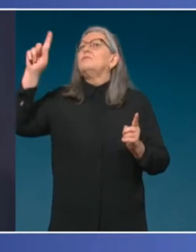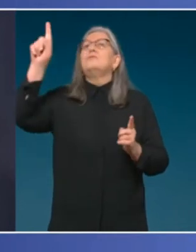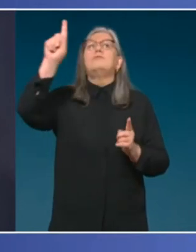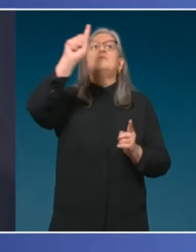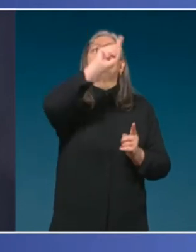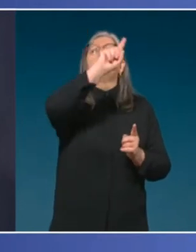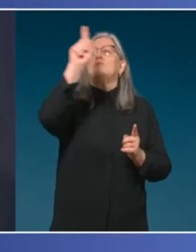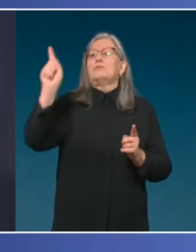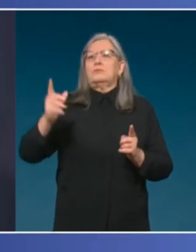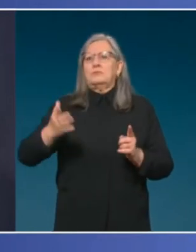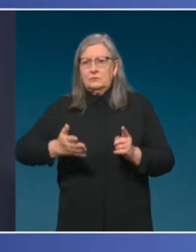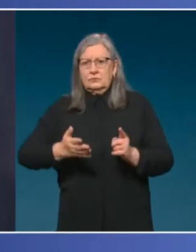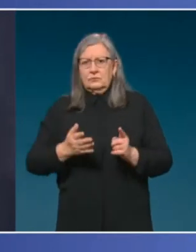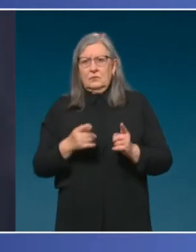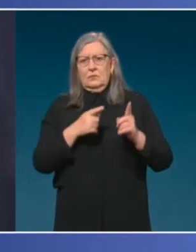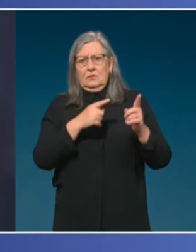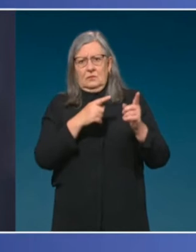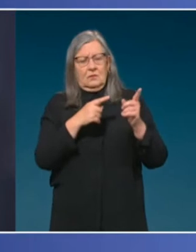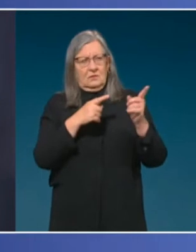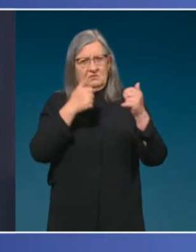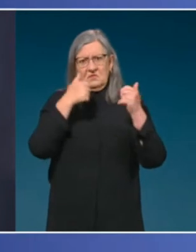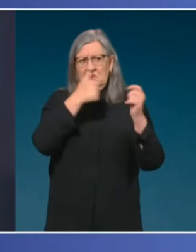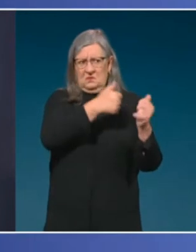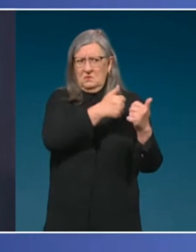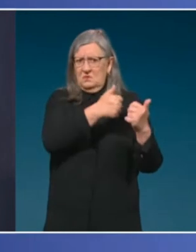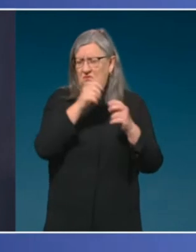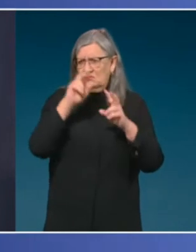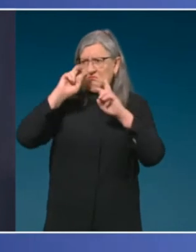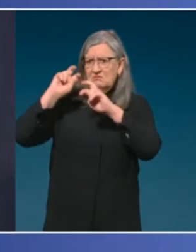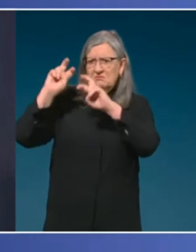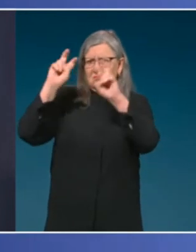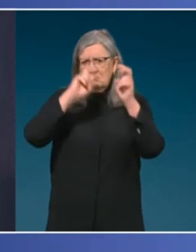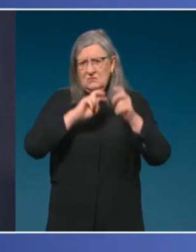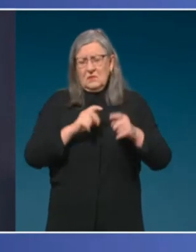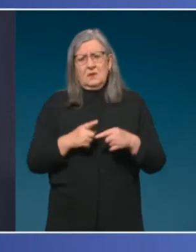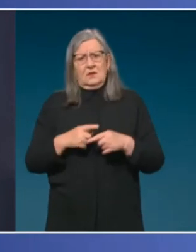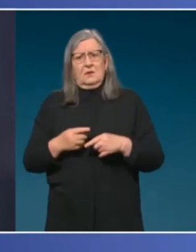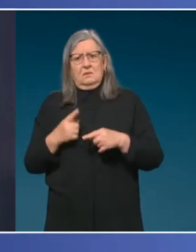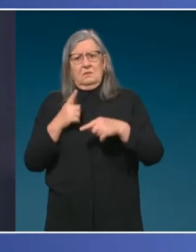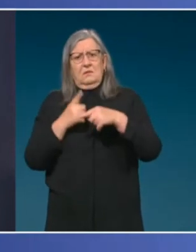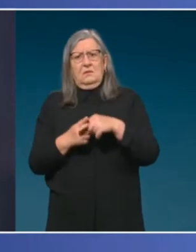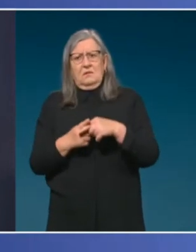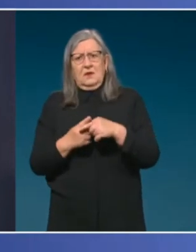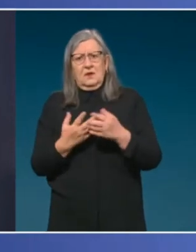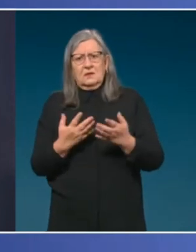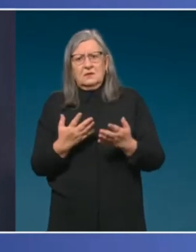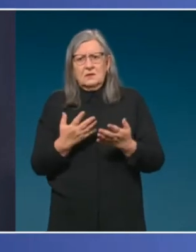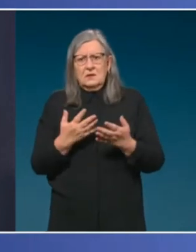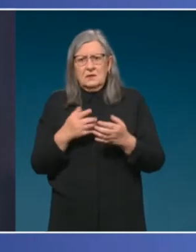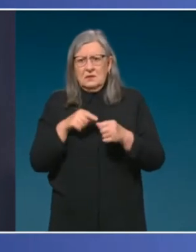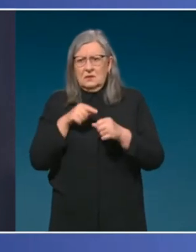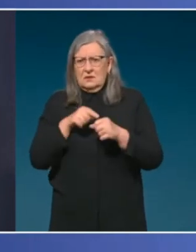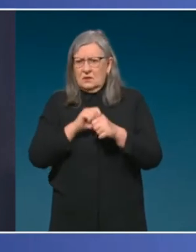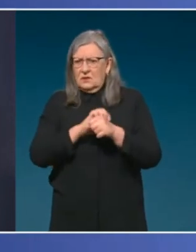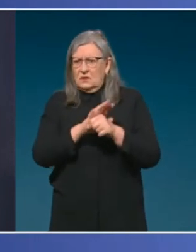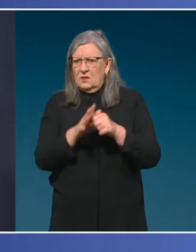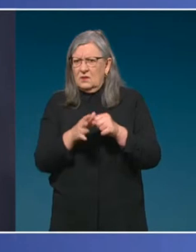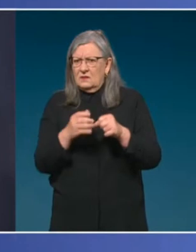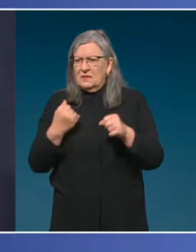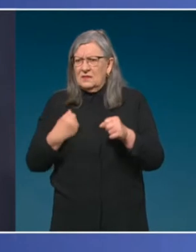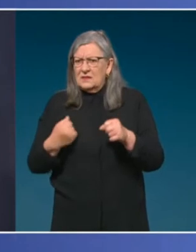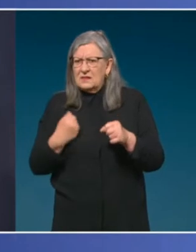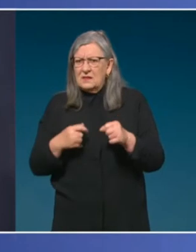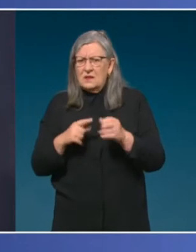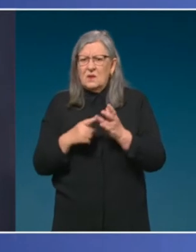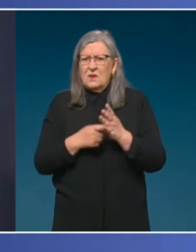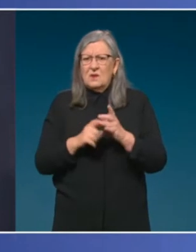looked at. And for the severity elements, of course, we are again linked in very closely with international colleagues. I think that's